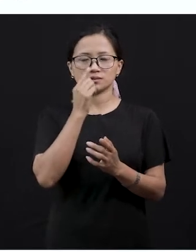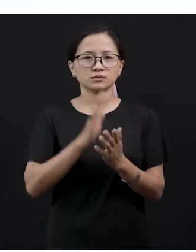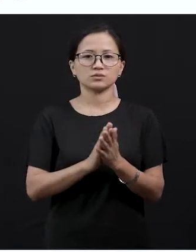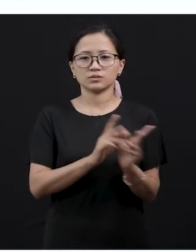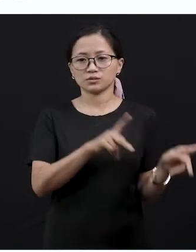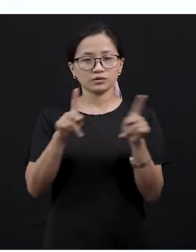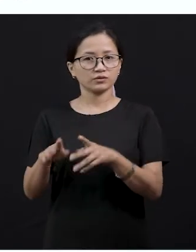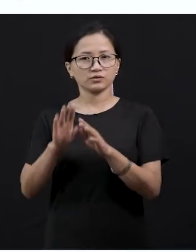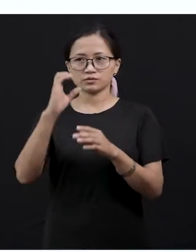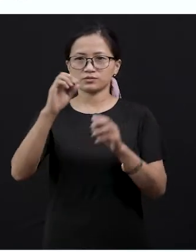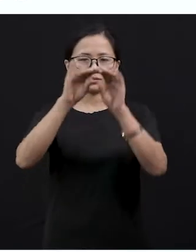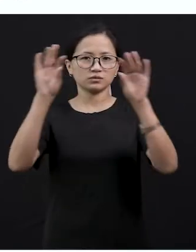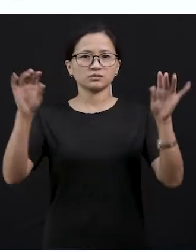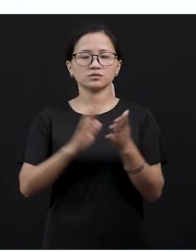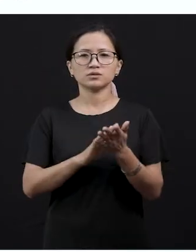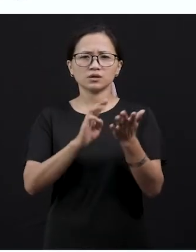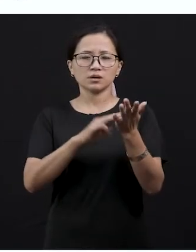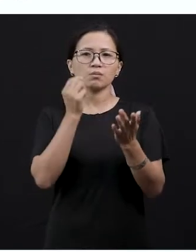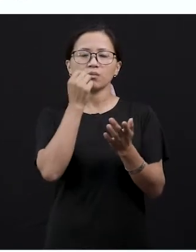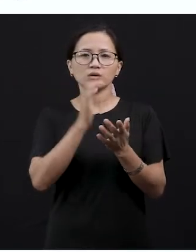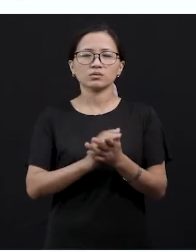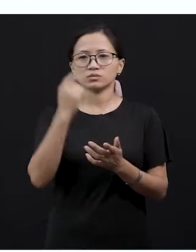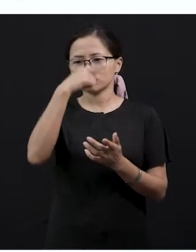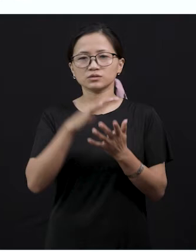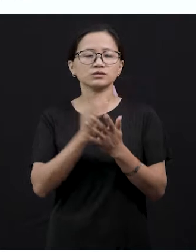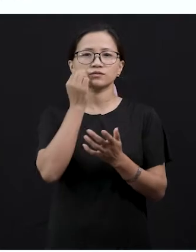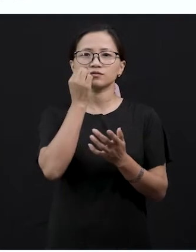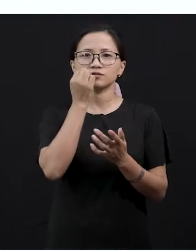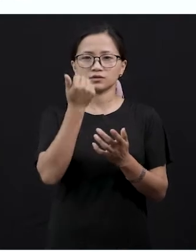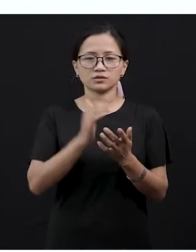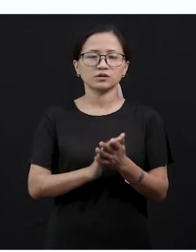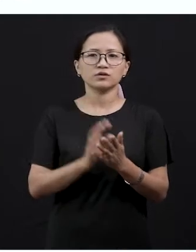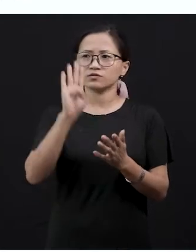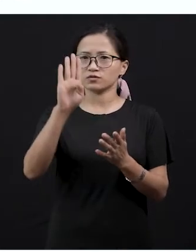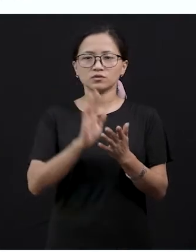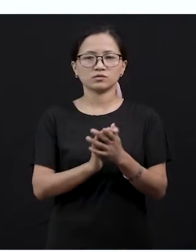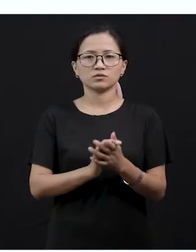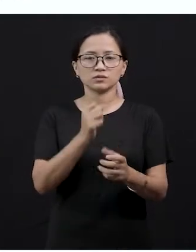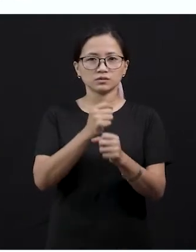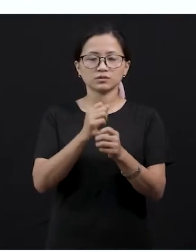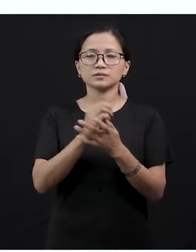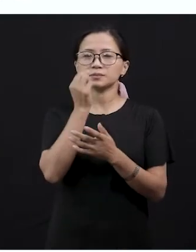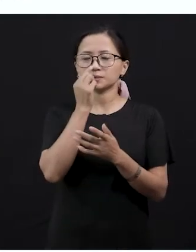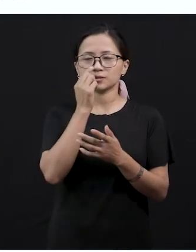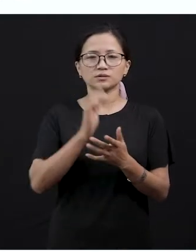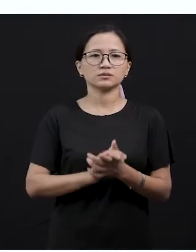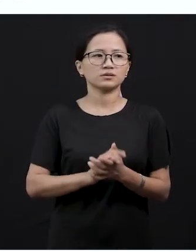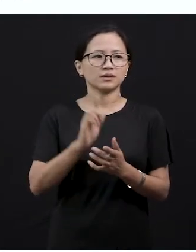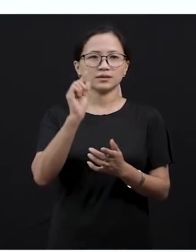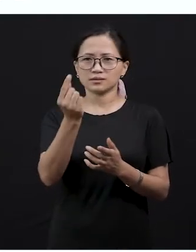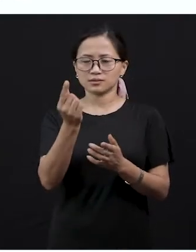Christmas. Mr. March, who is the father of these four girls, called them as